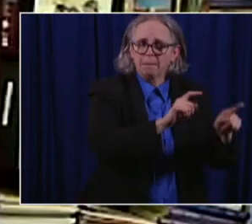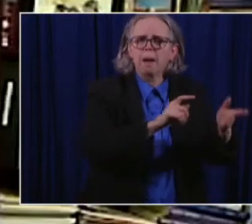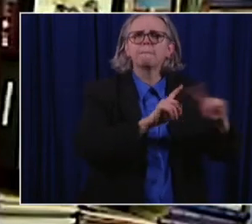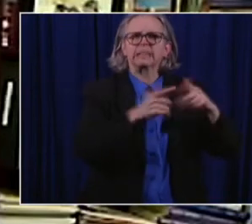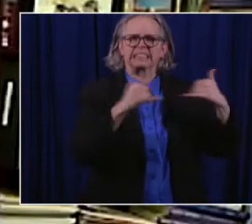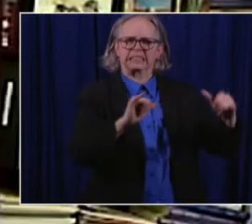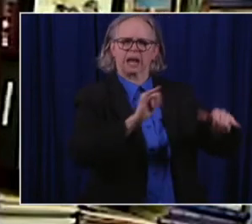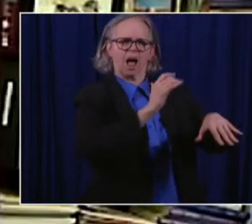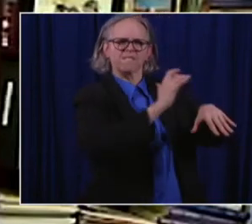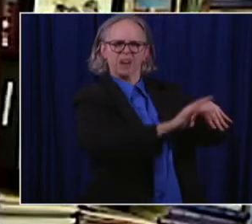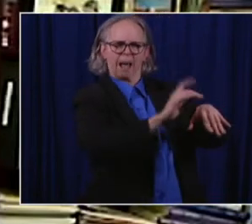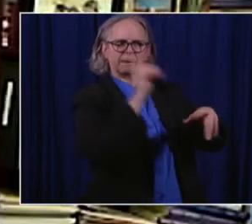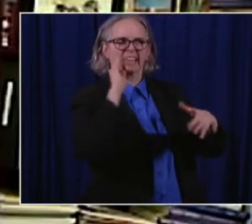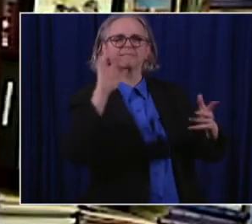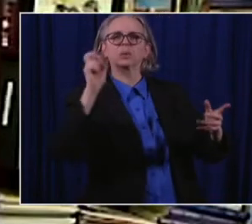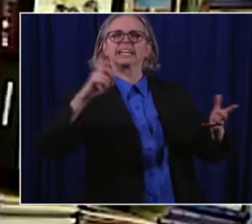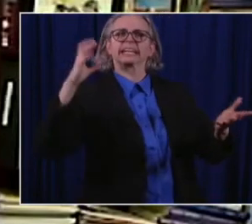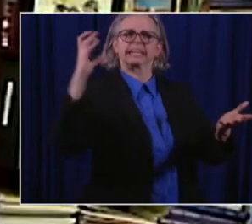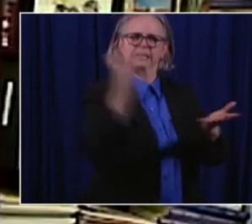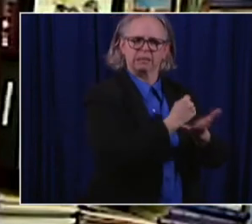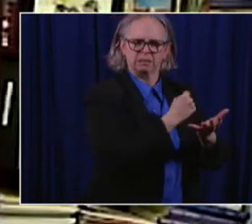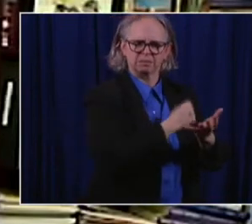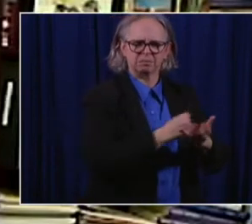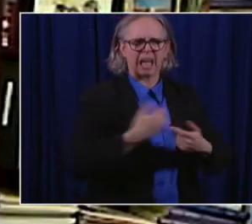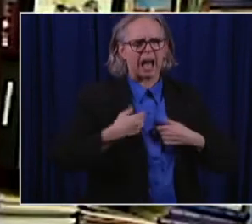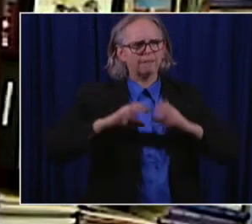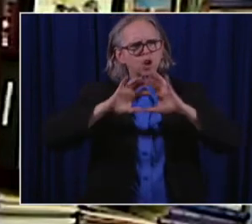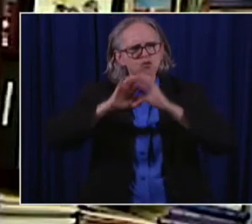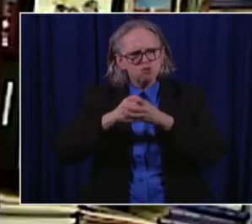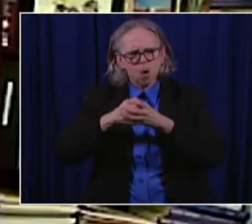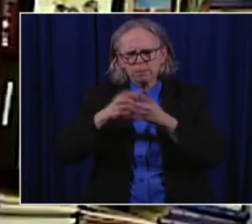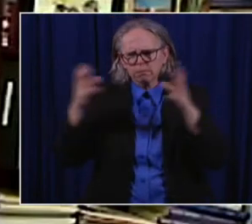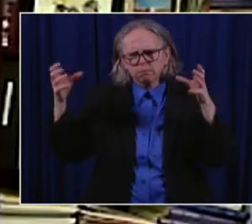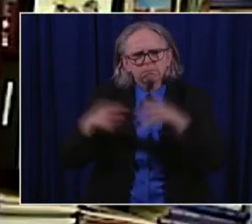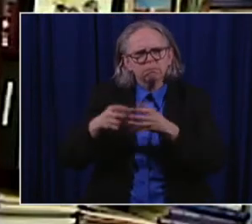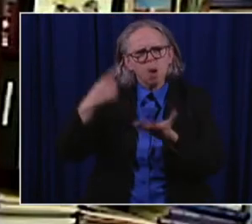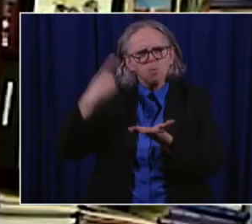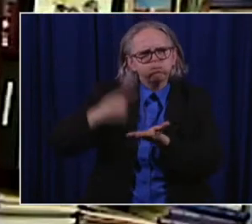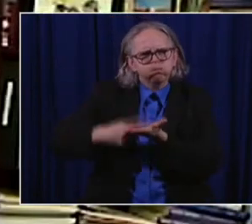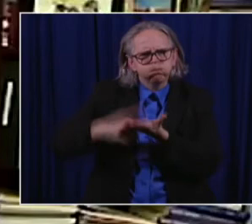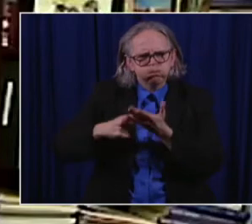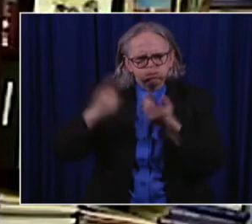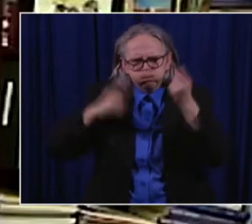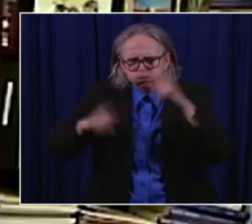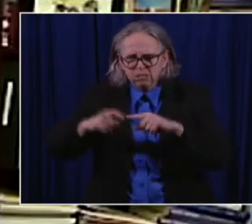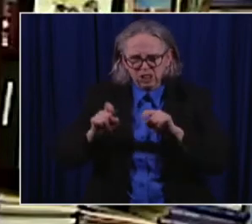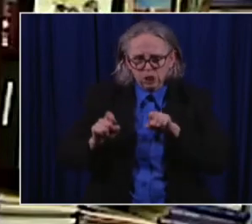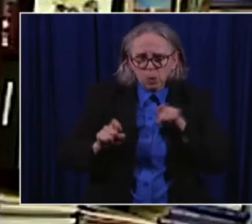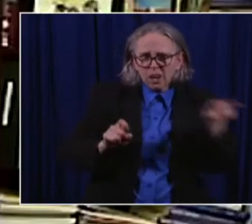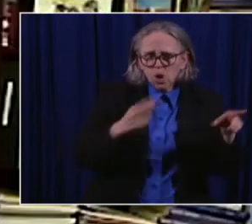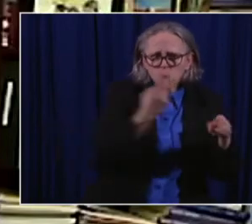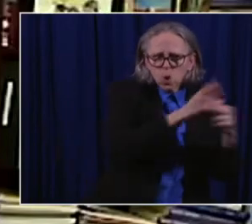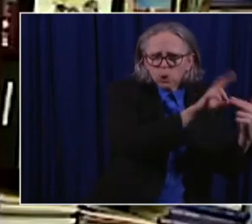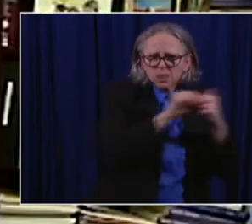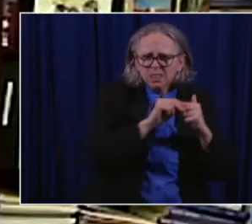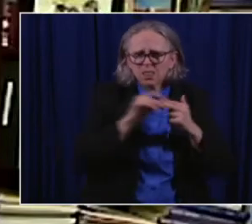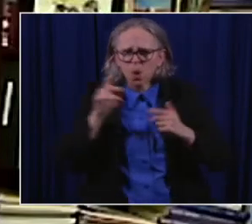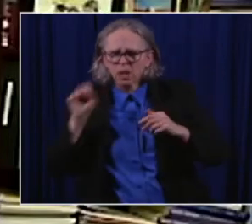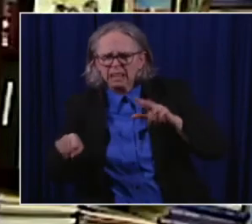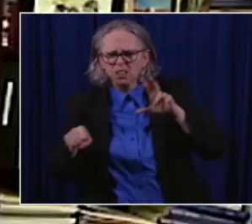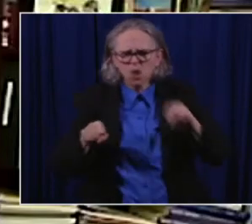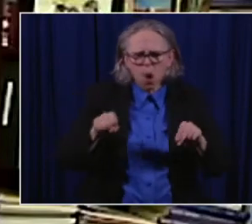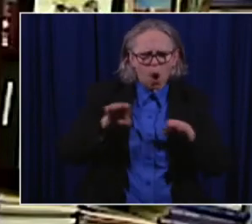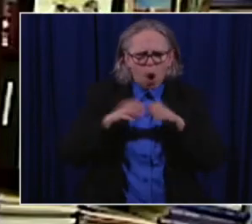group that meets weekly talking about what we would need to do if we needed to open, what triggers there would be to need to get to